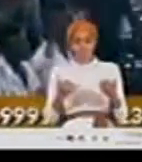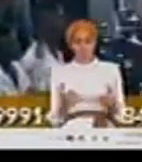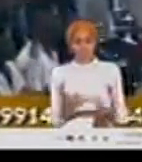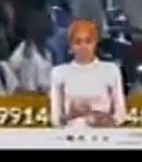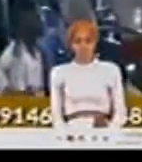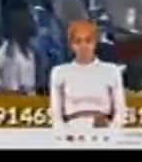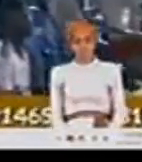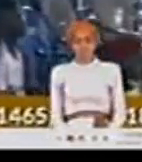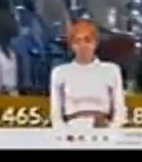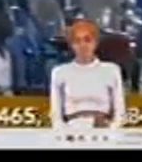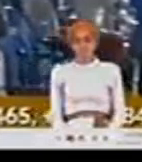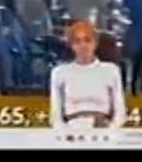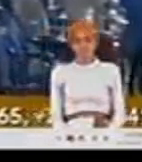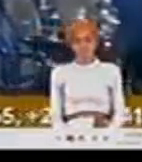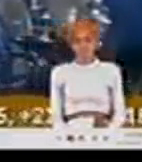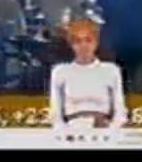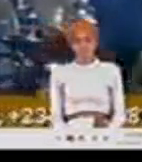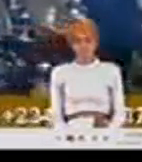live